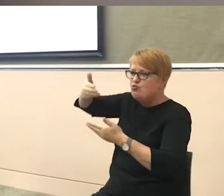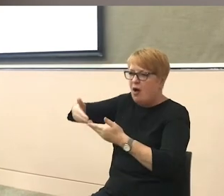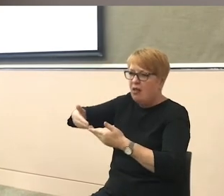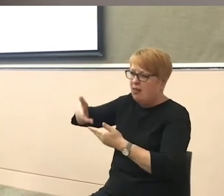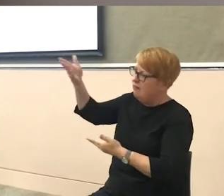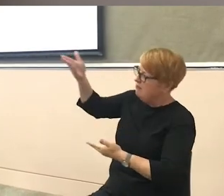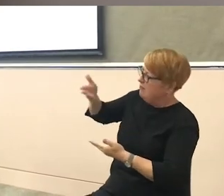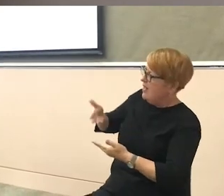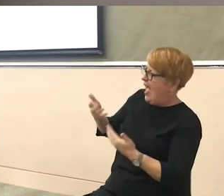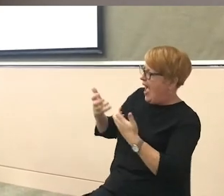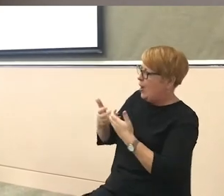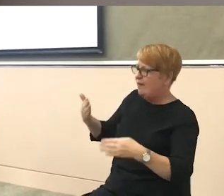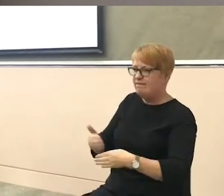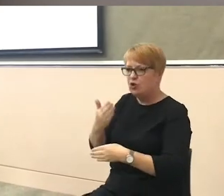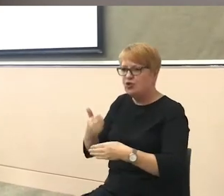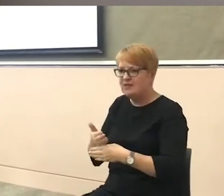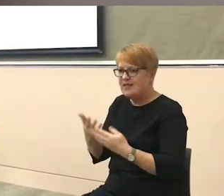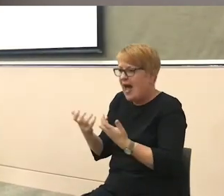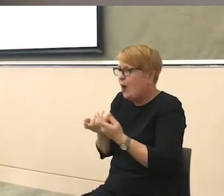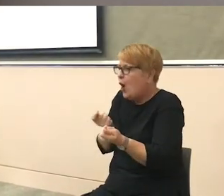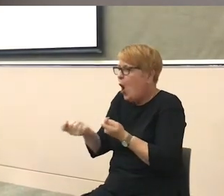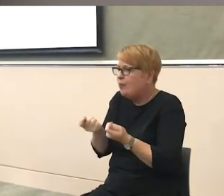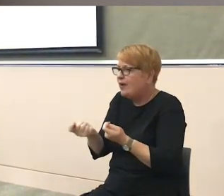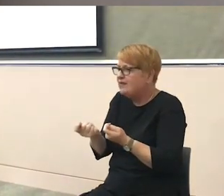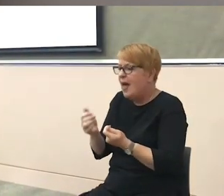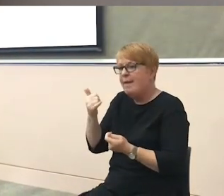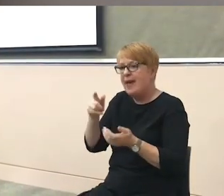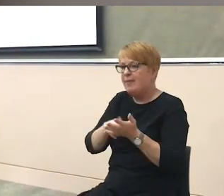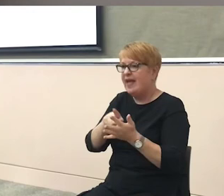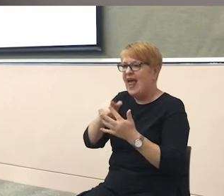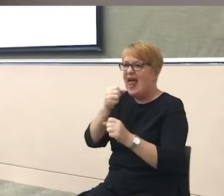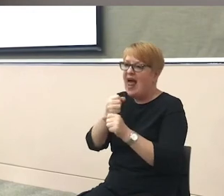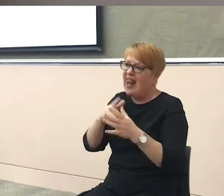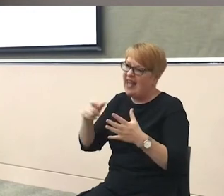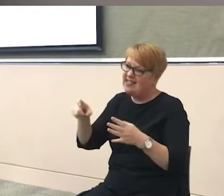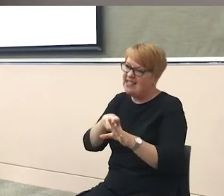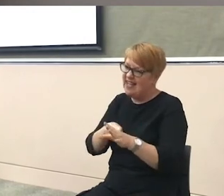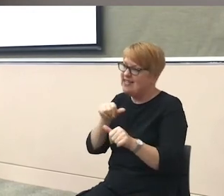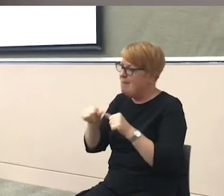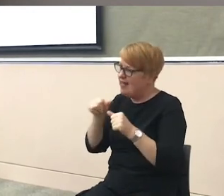yeah, legacy, I guess, might be a better word for archive in the way that I'm thinking about it right now.